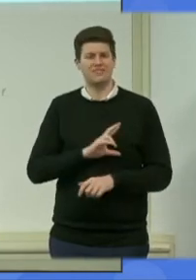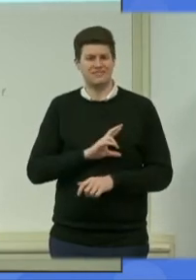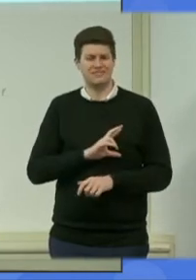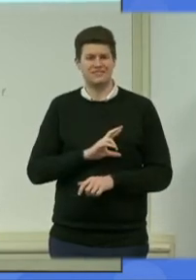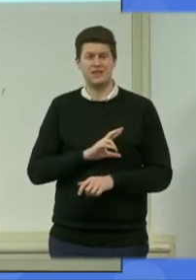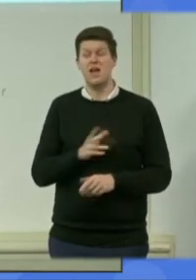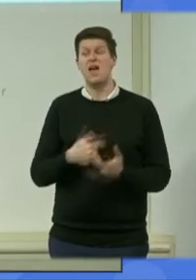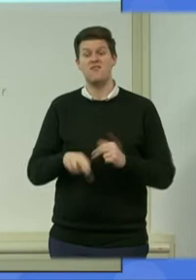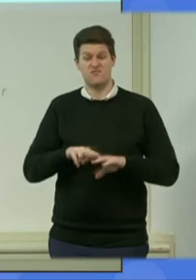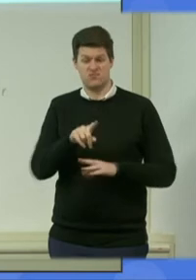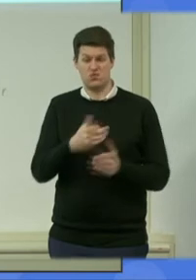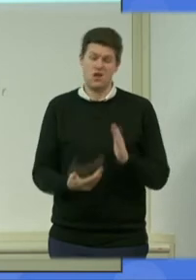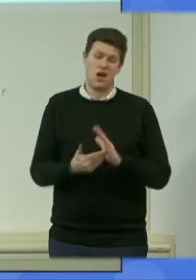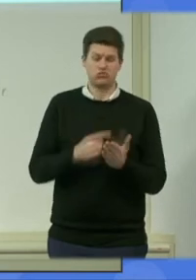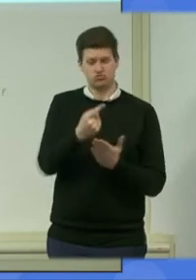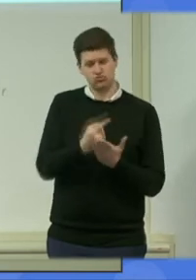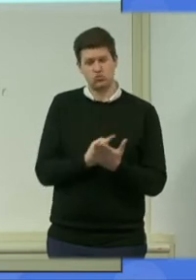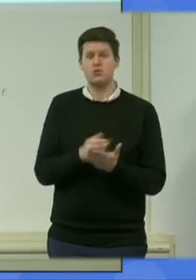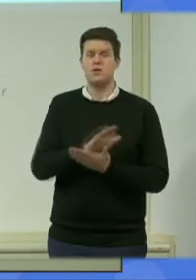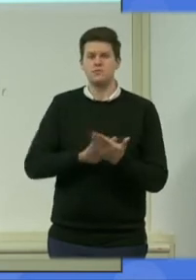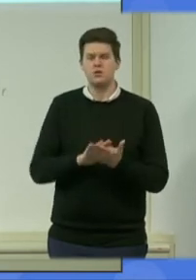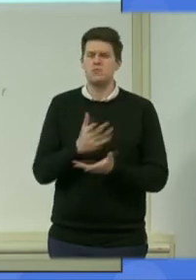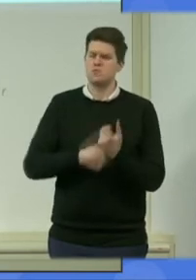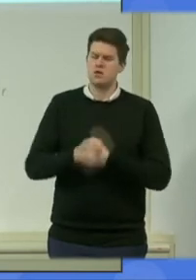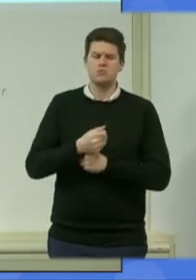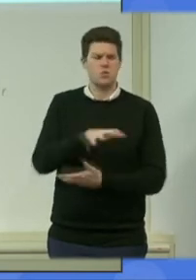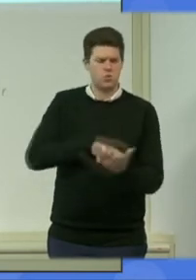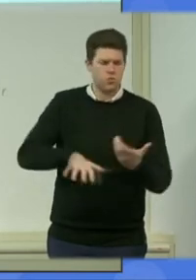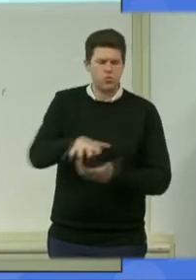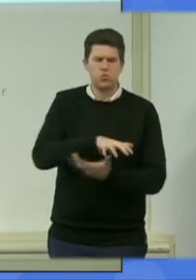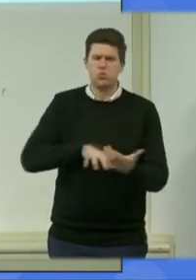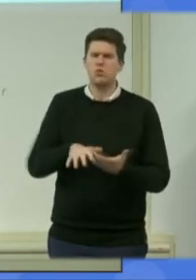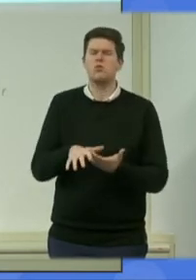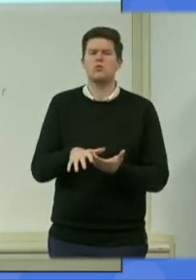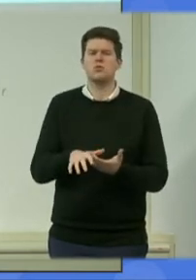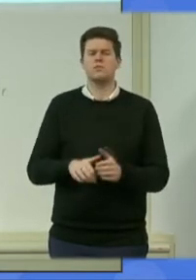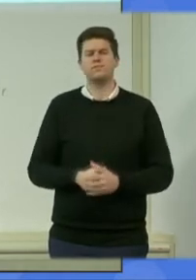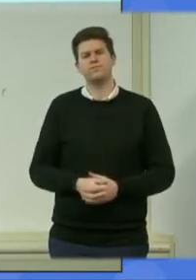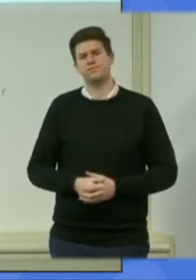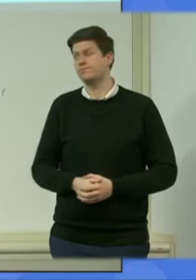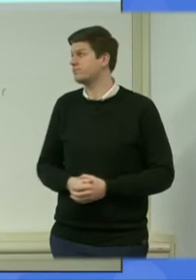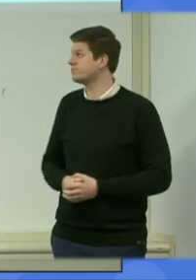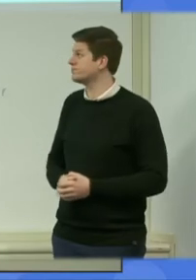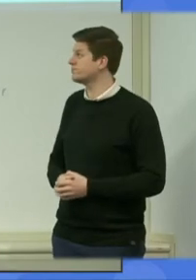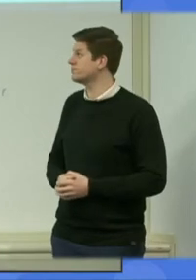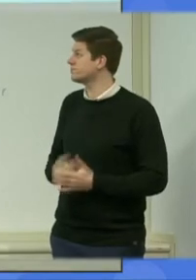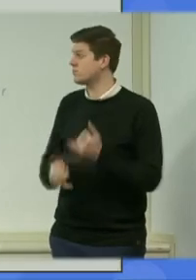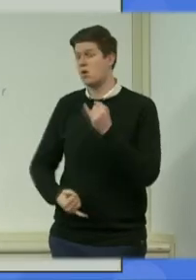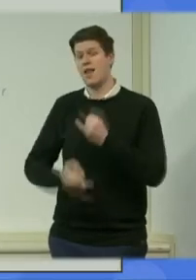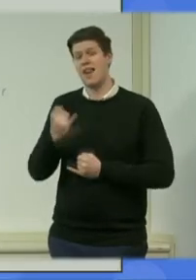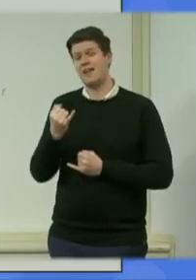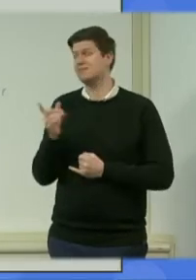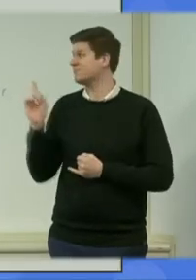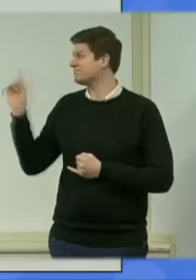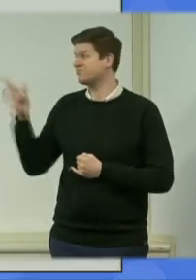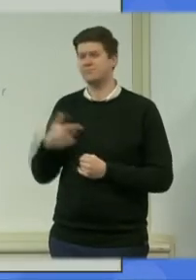complicated and giving more opportunity for people to avoid taxes by changing their behavior. And that links to the last point you said. It